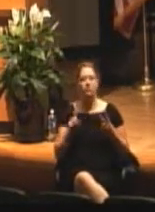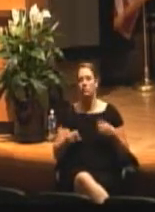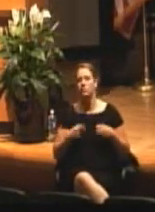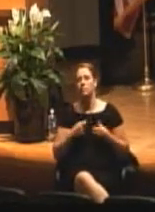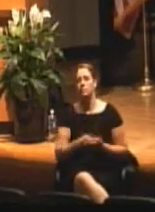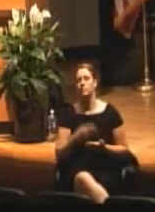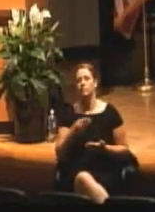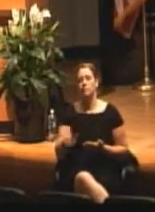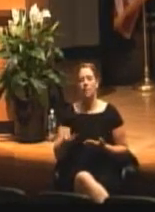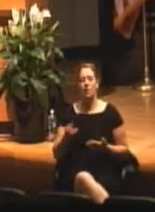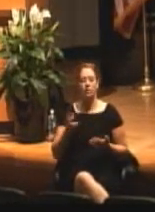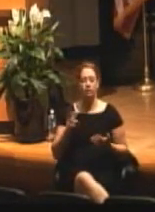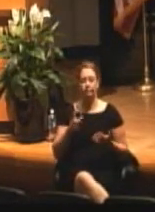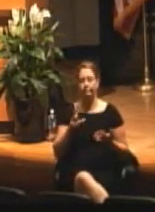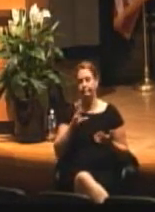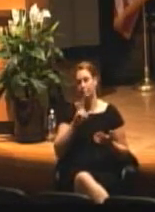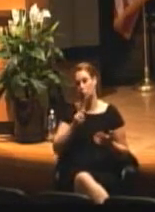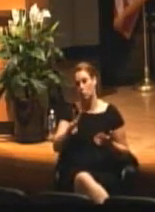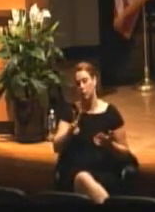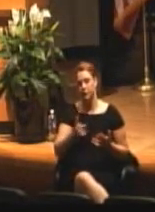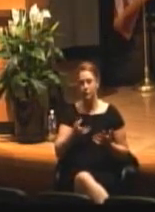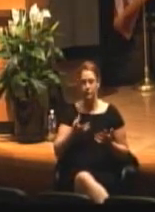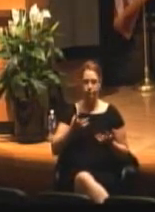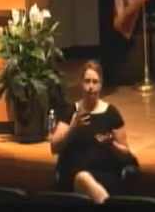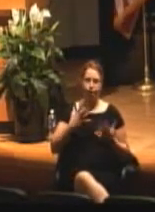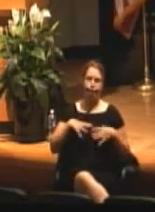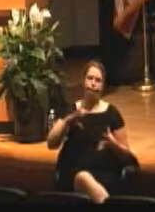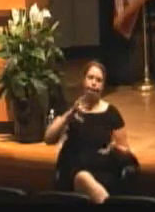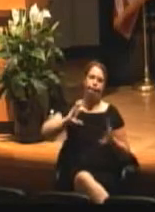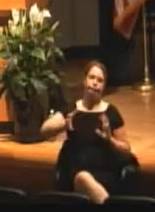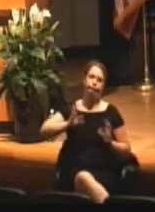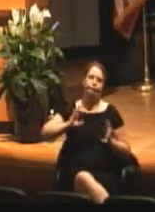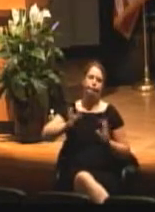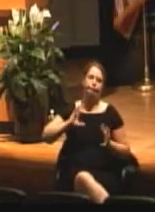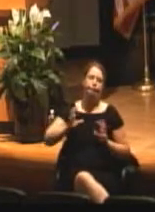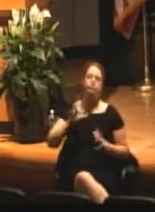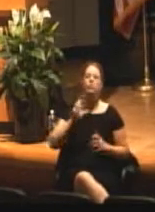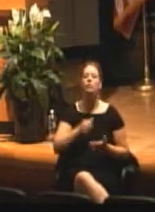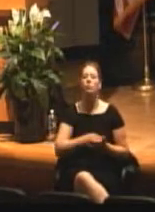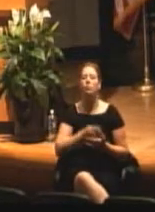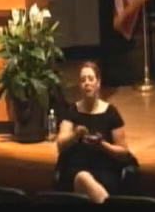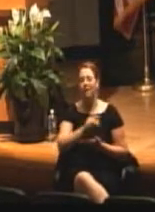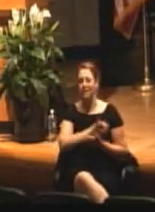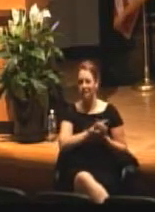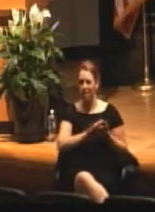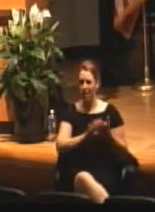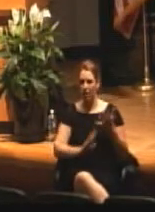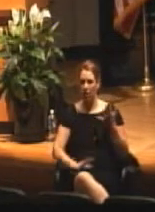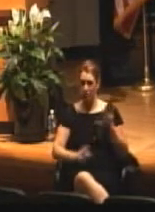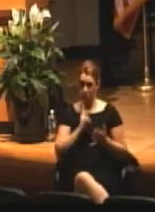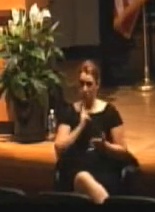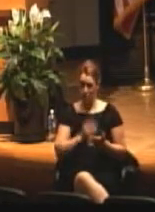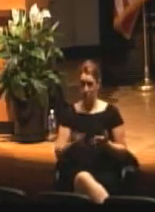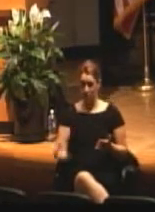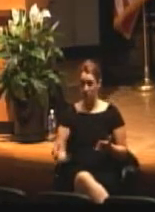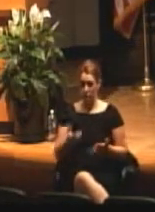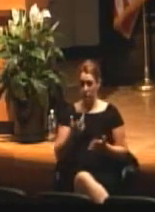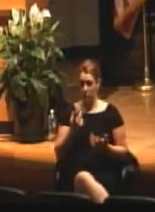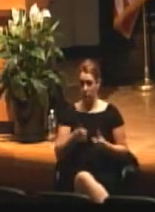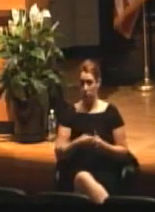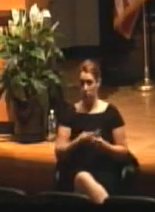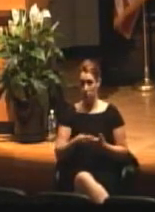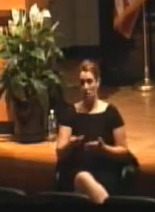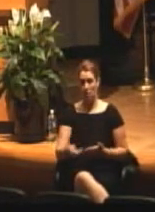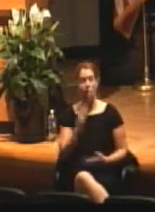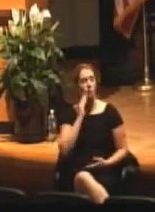want to keep in your mind so that when you're working this ratio out, you'll be comfortable with that, you know, new payment.